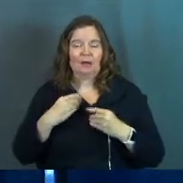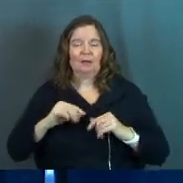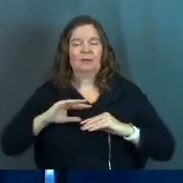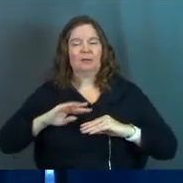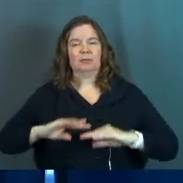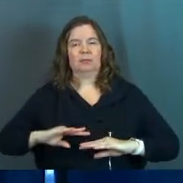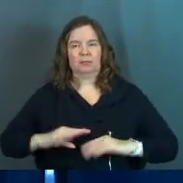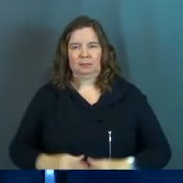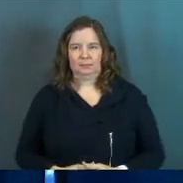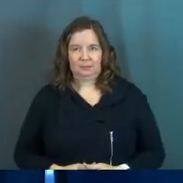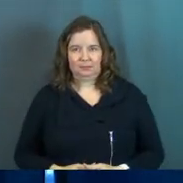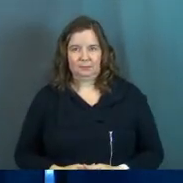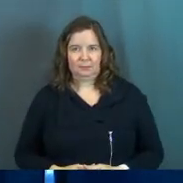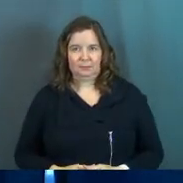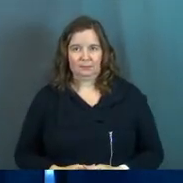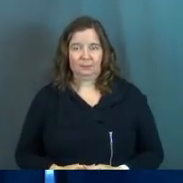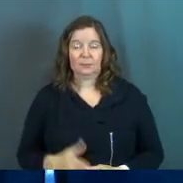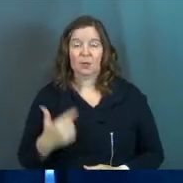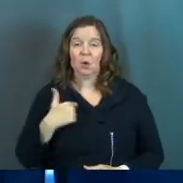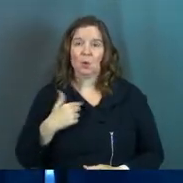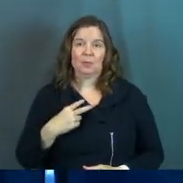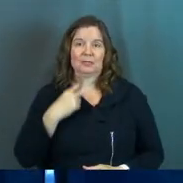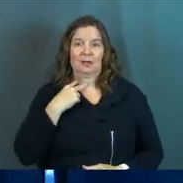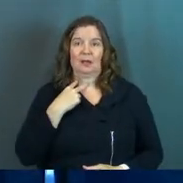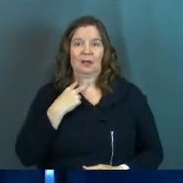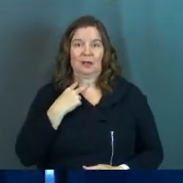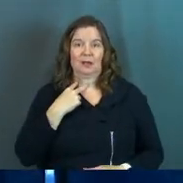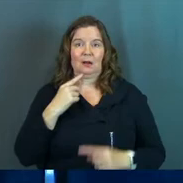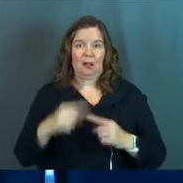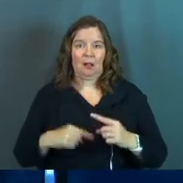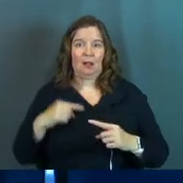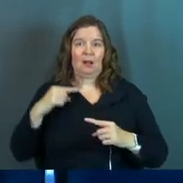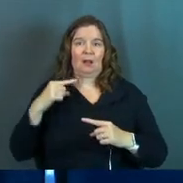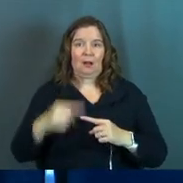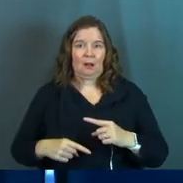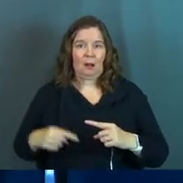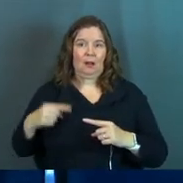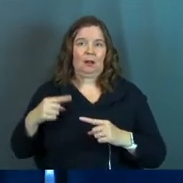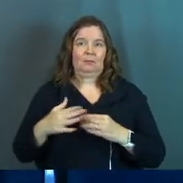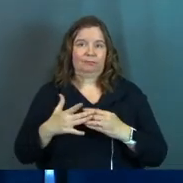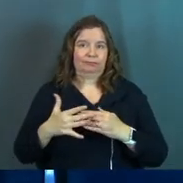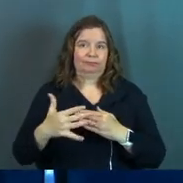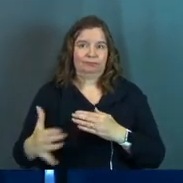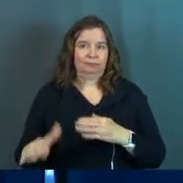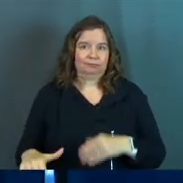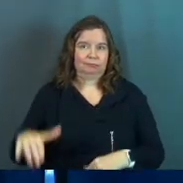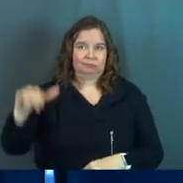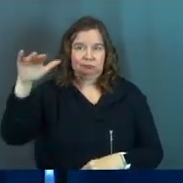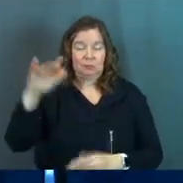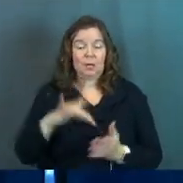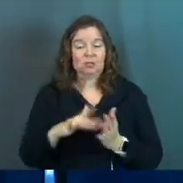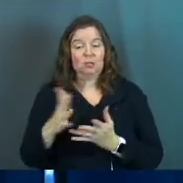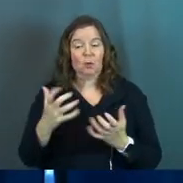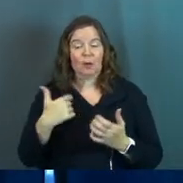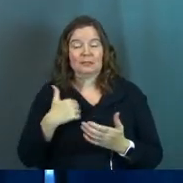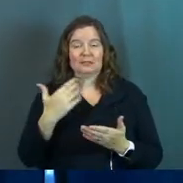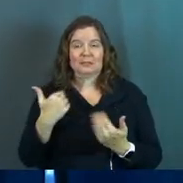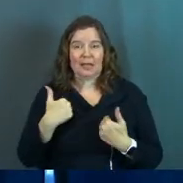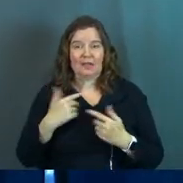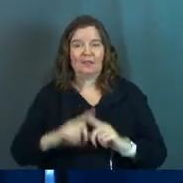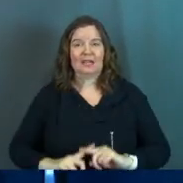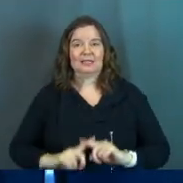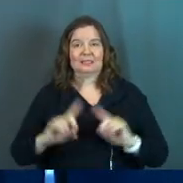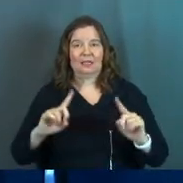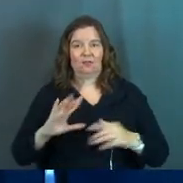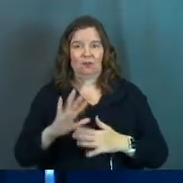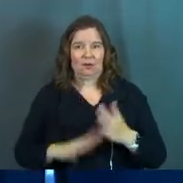soothed. And so we're stuck in the pattern, even into our adulthood. And Jesus wants us to have a